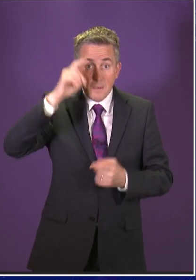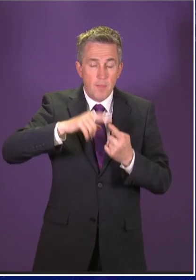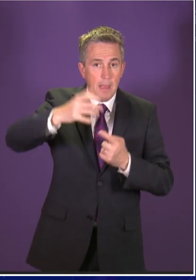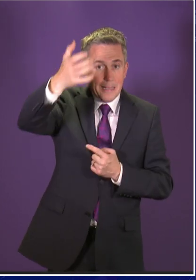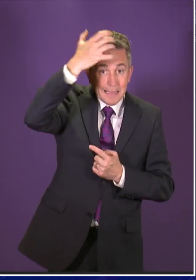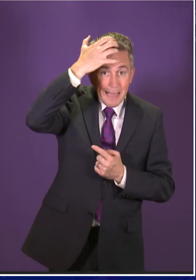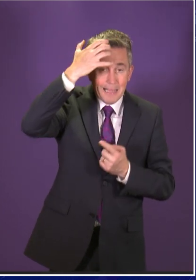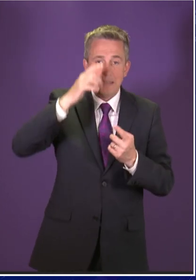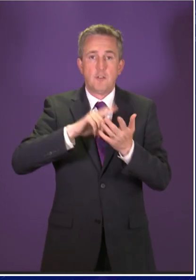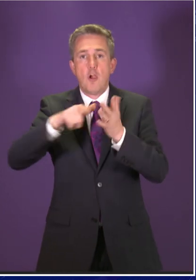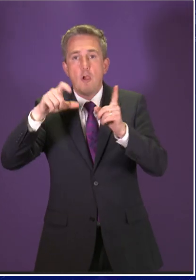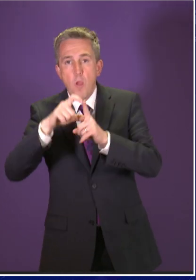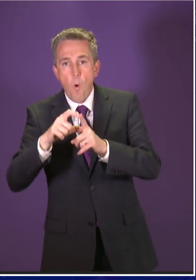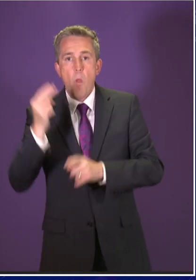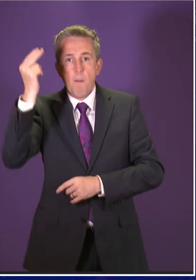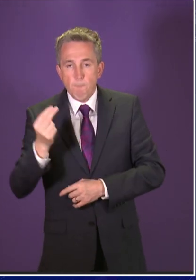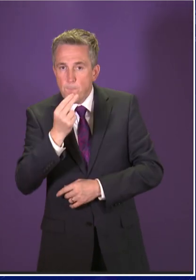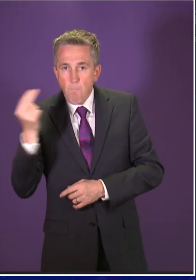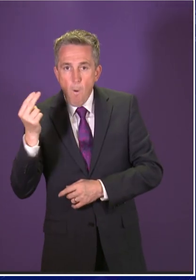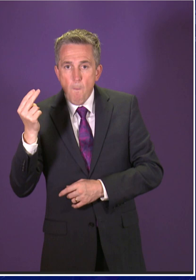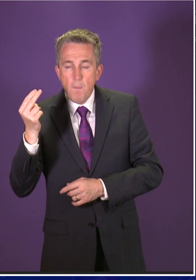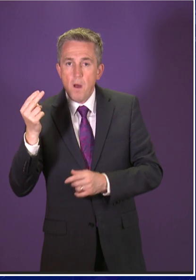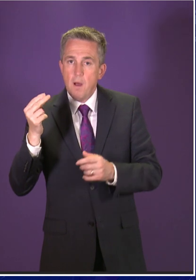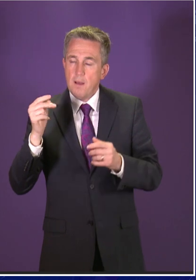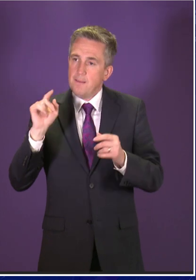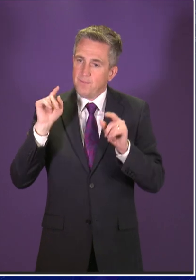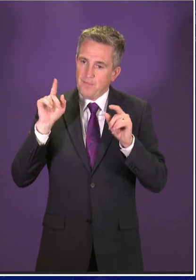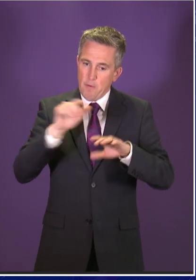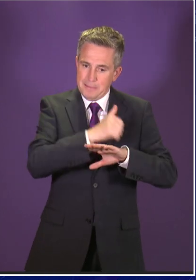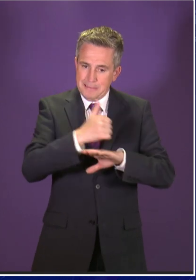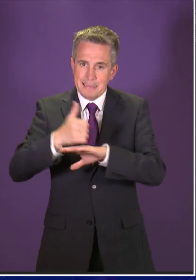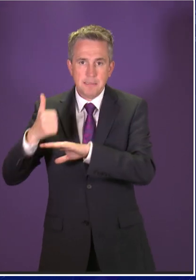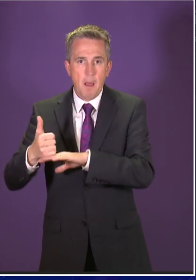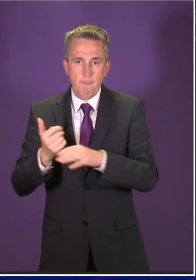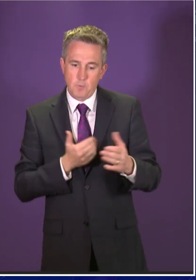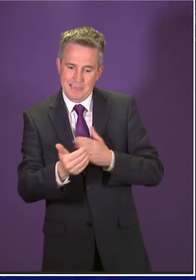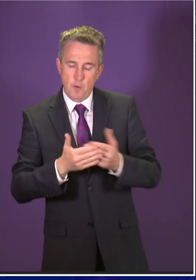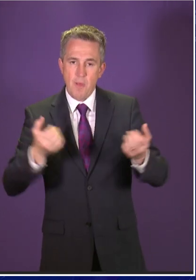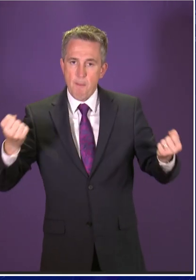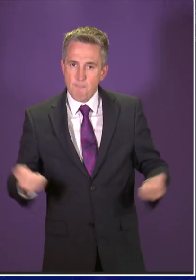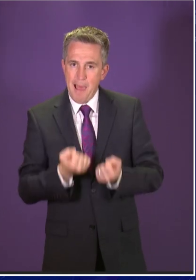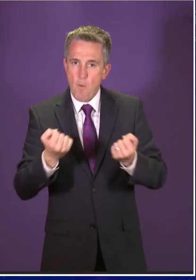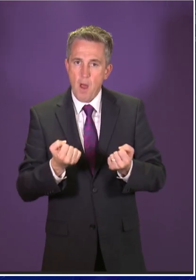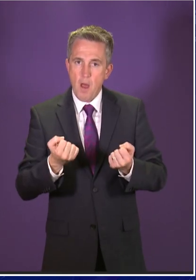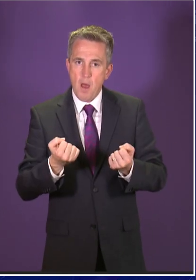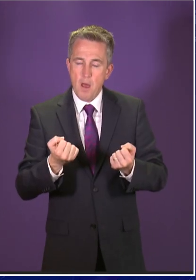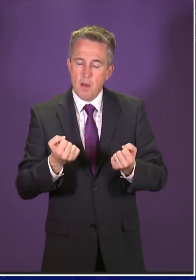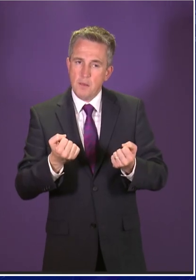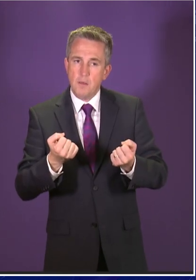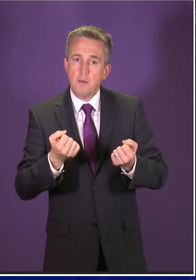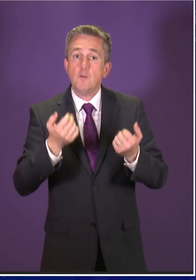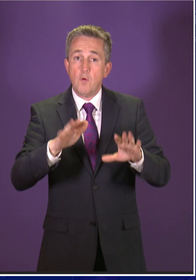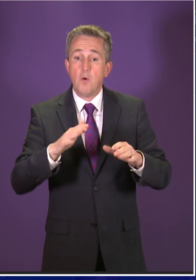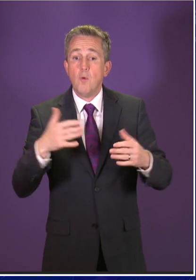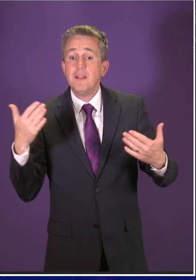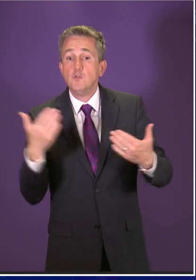the feudal lords, the popes, they all were built for a different fundamental structure of power. So the idea to keep in your minds as we